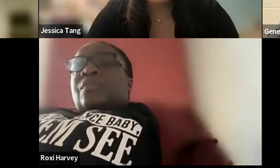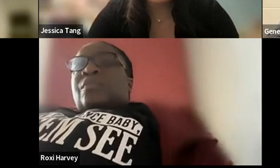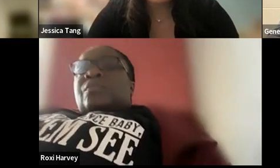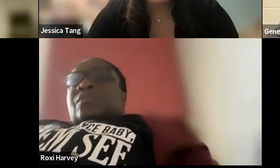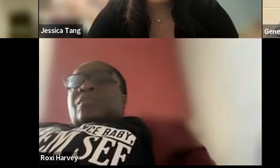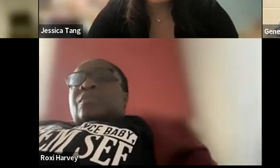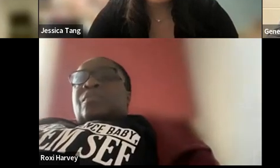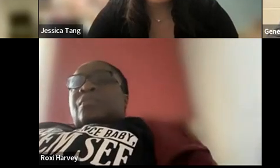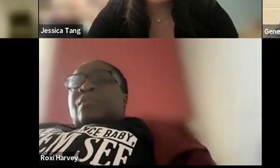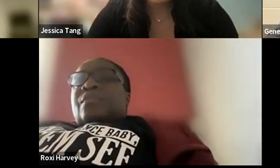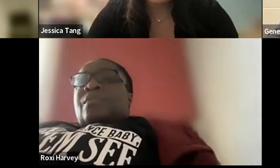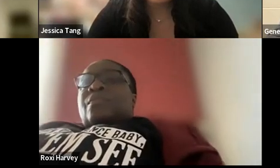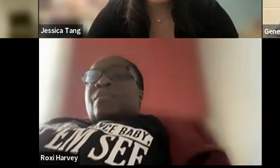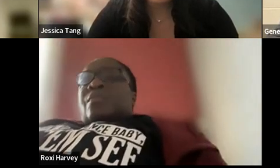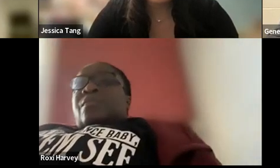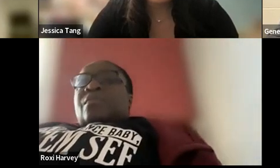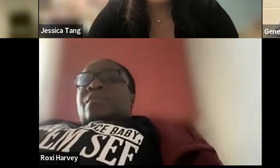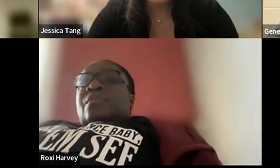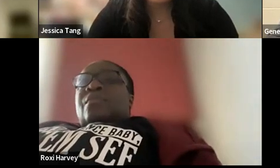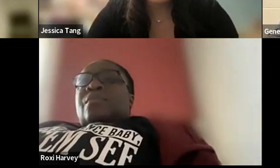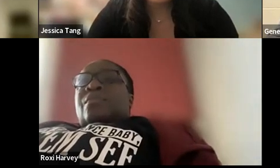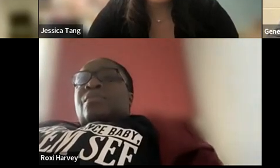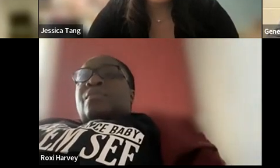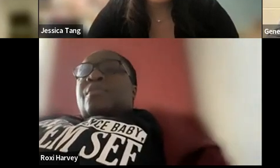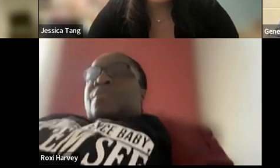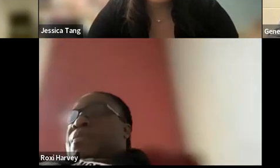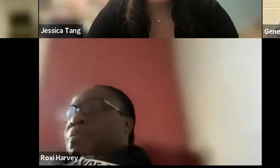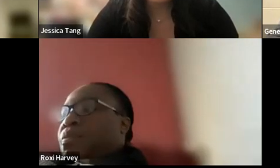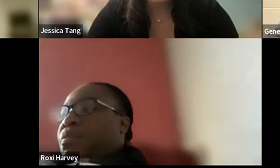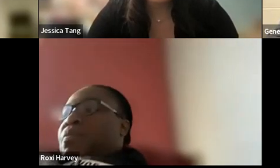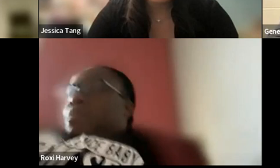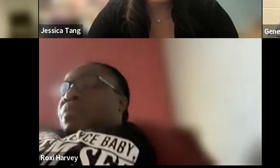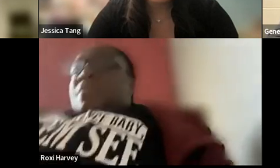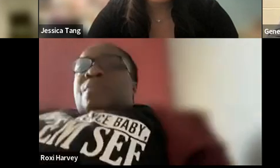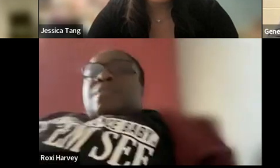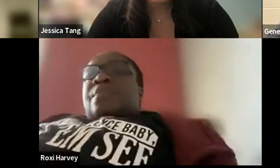get the word out there and see if we can get this done.